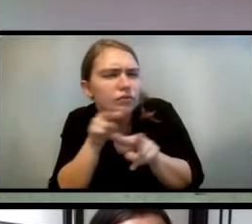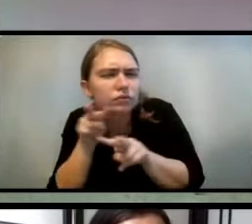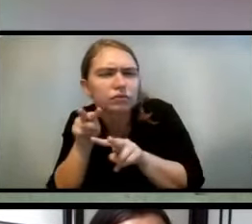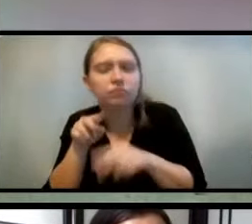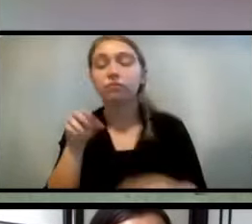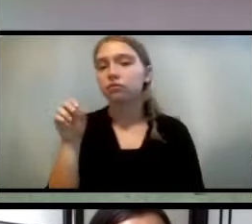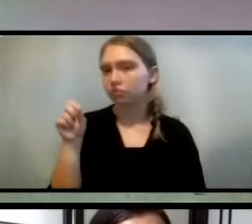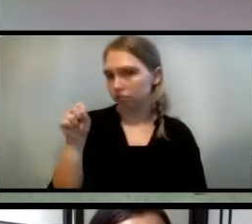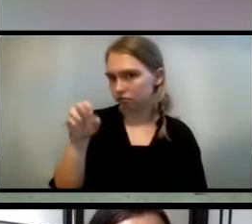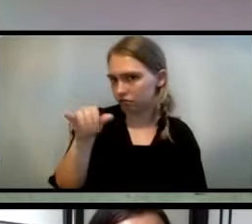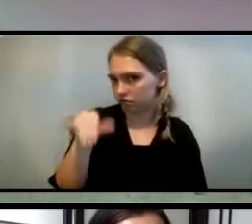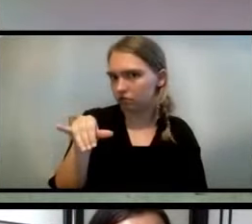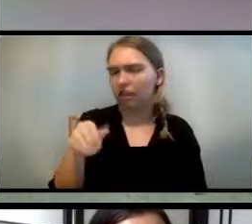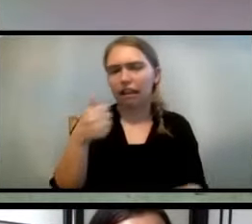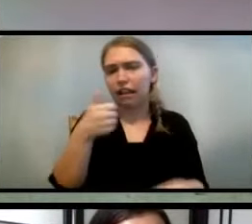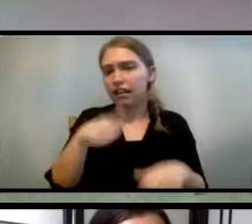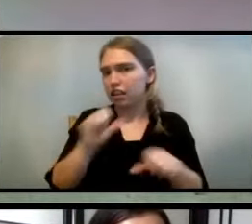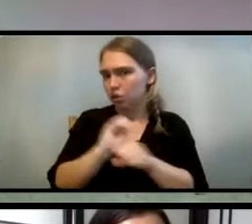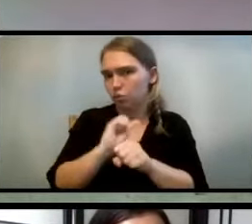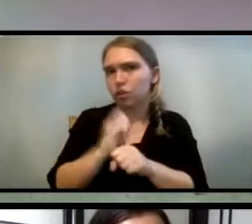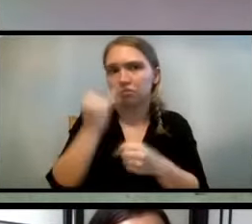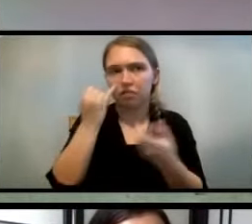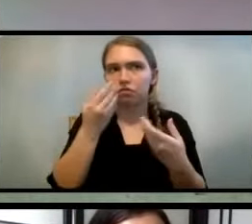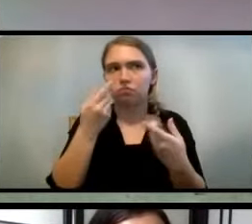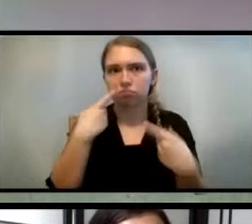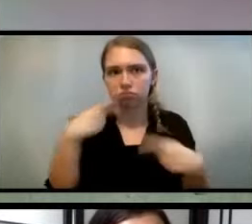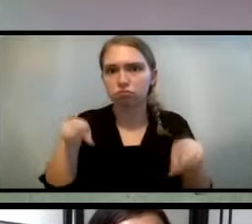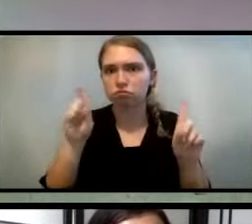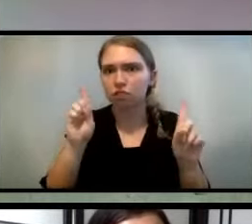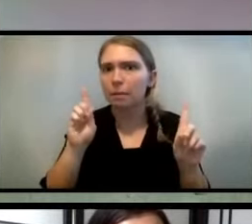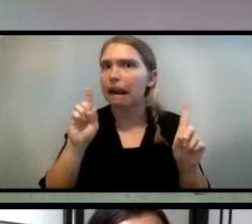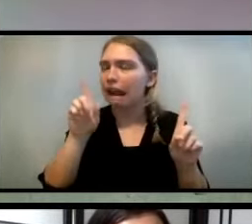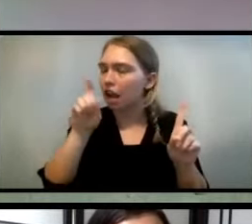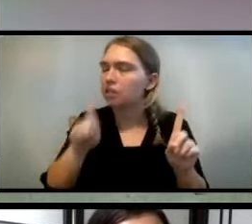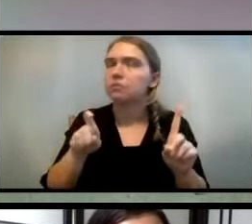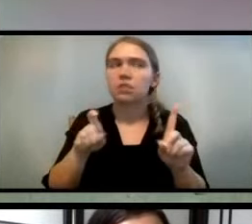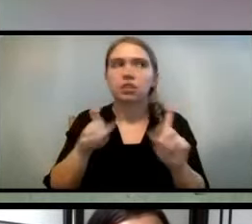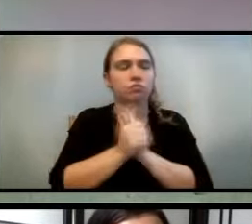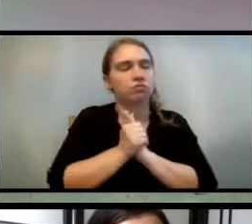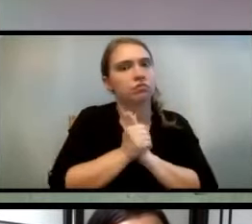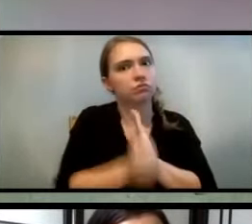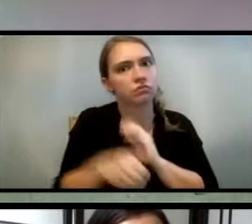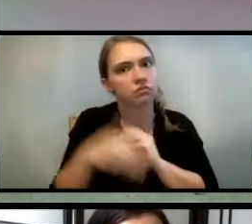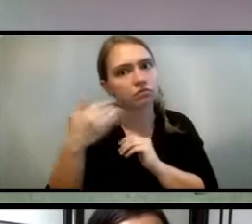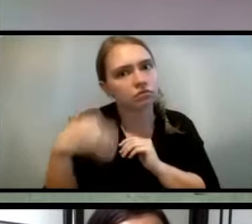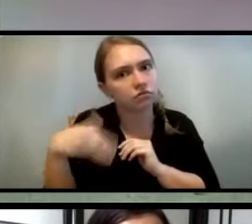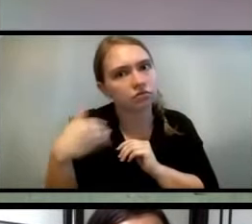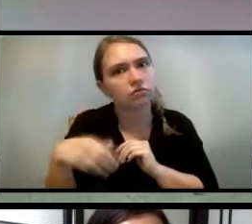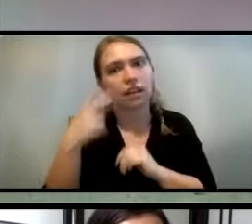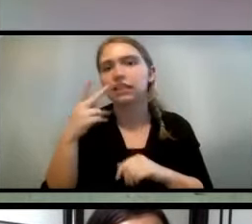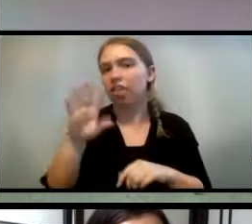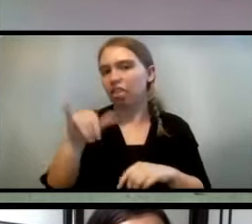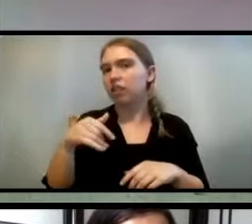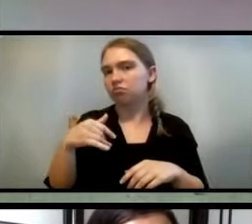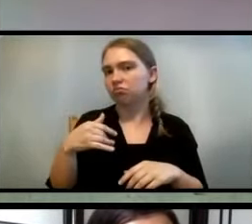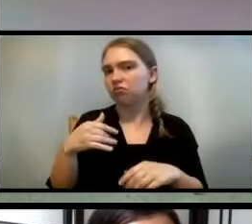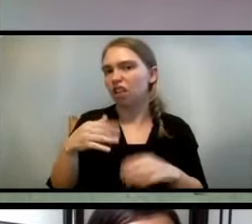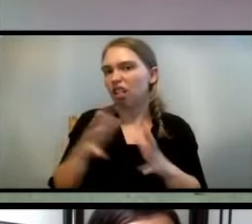Julia. Anything can work if it's done well, but it needs to be done really well, and I see that very, very often.